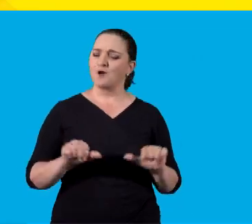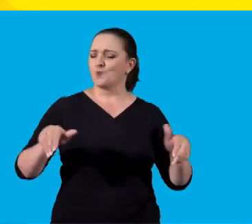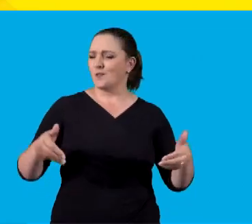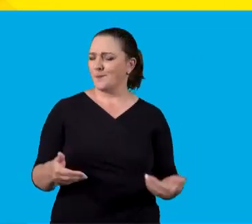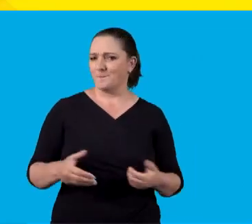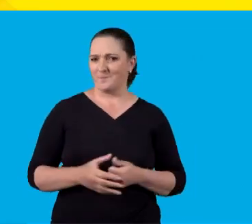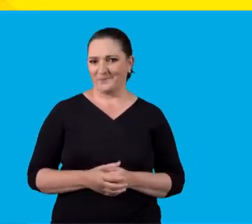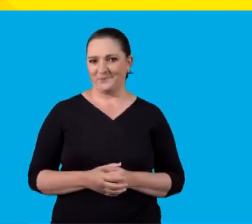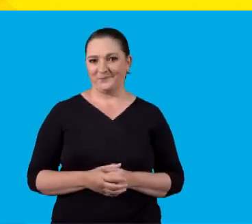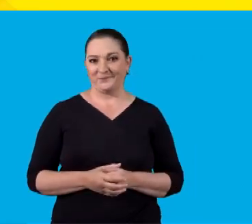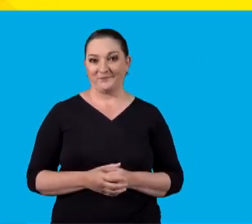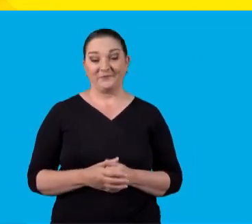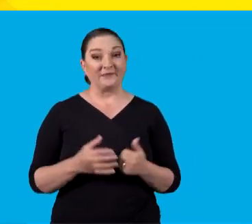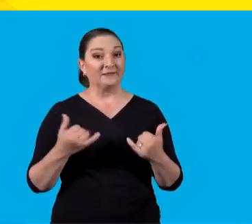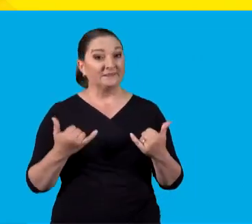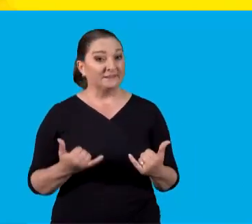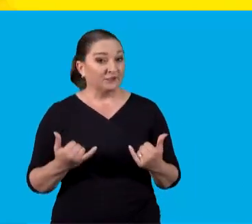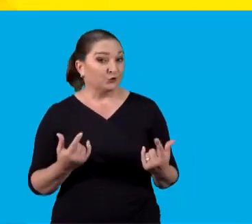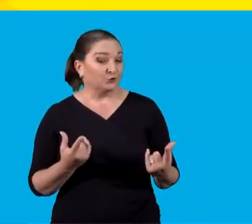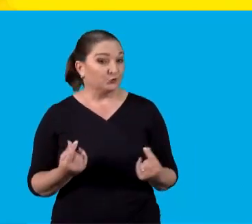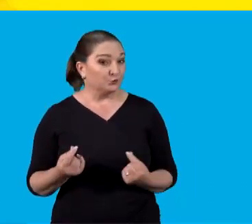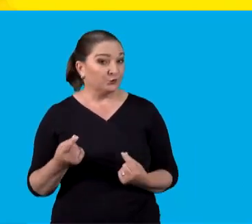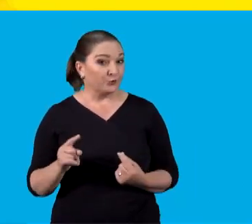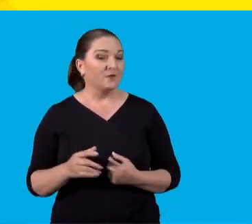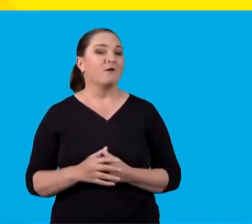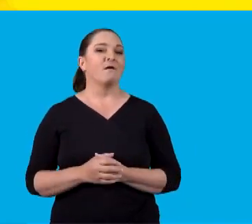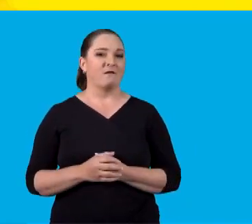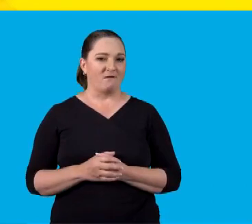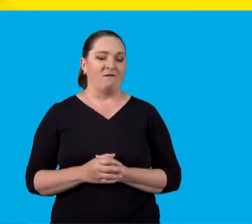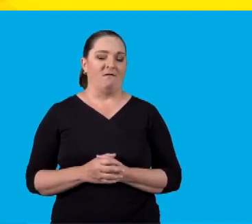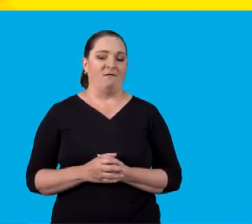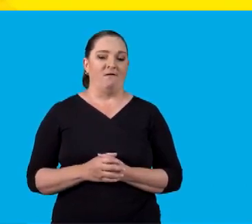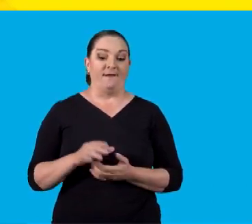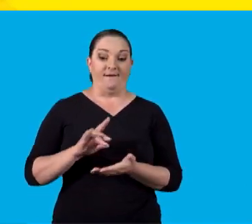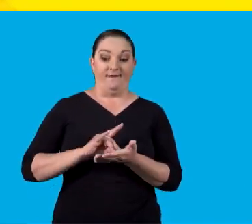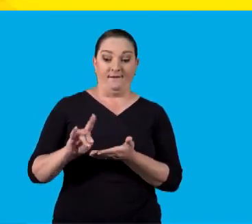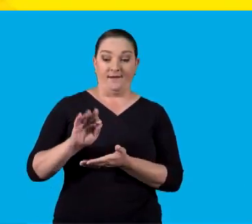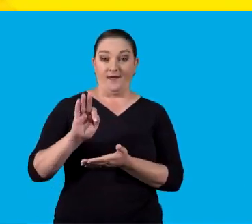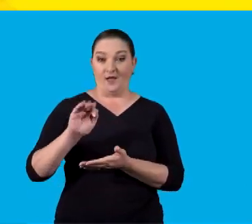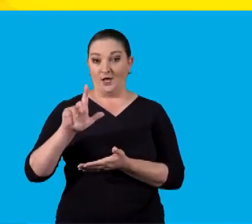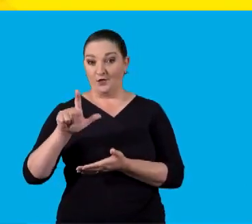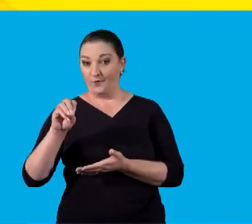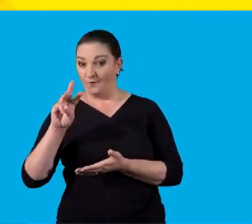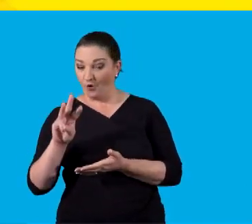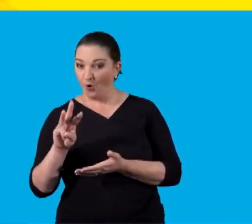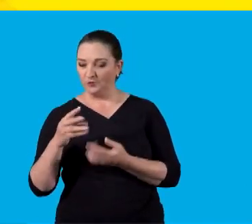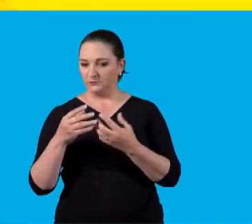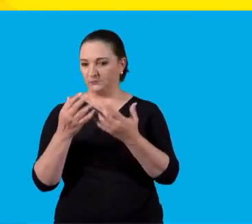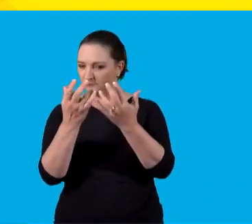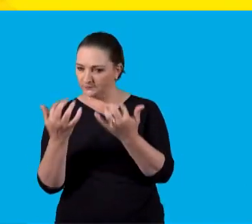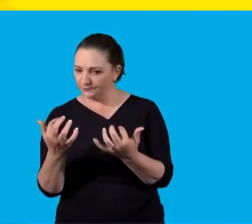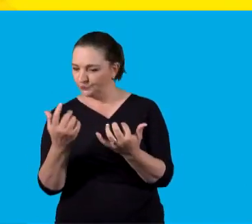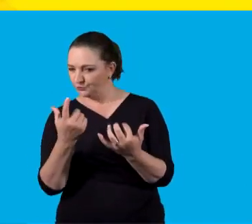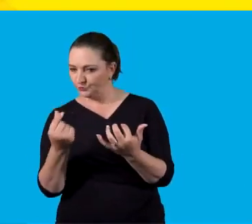Welcome back, dear learners, from the ad break. We are now going to begin to prepare parts of our cash flow statement. And to begin